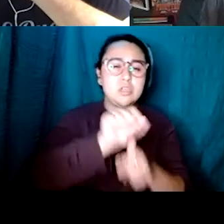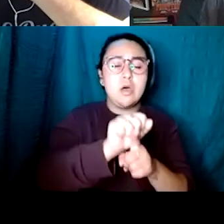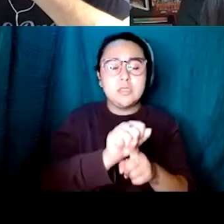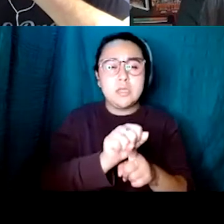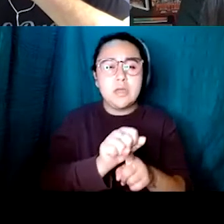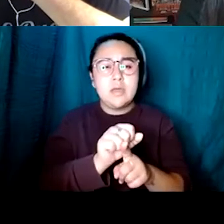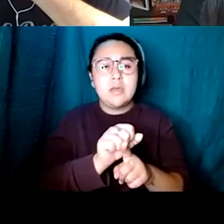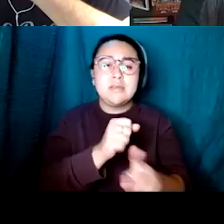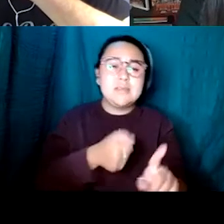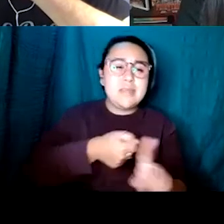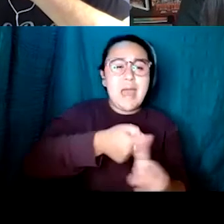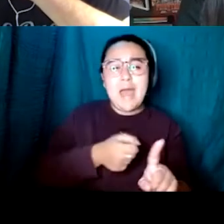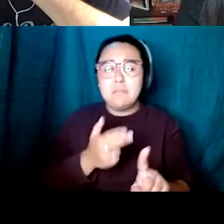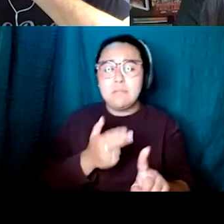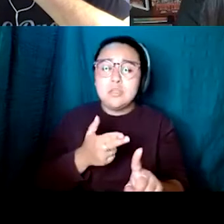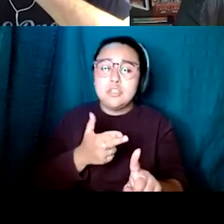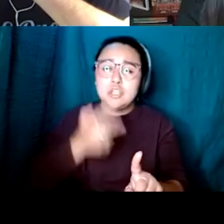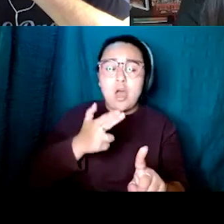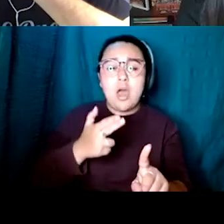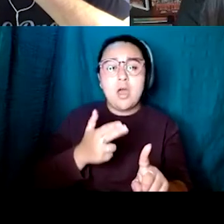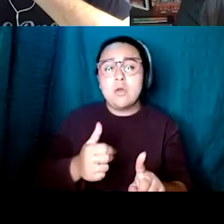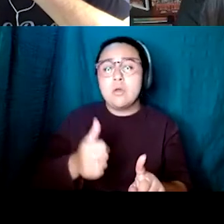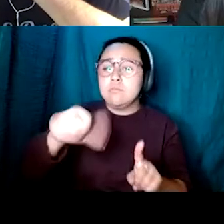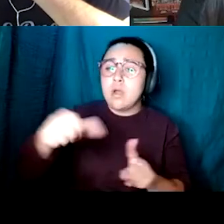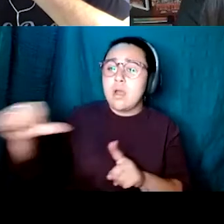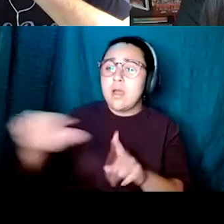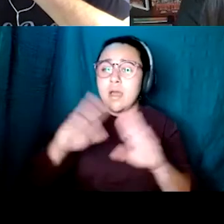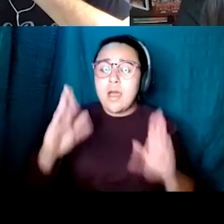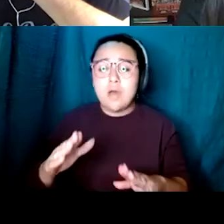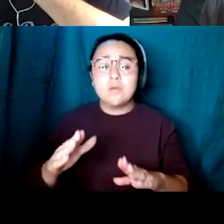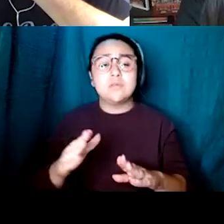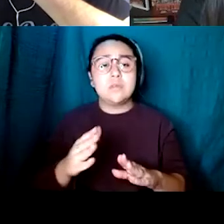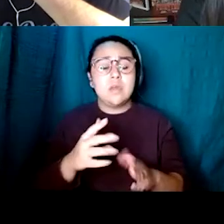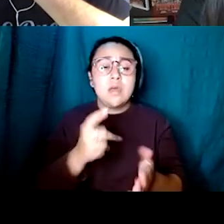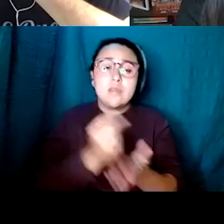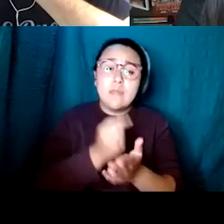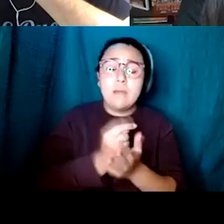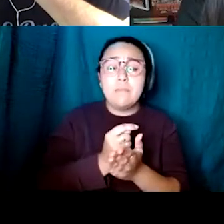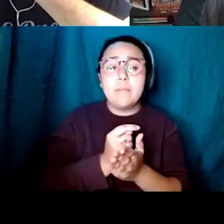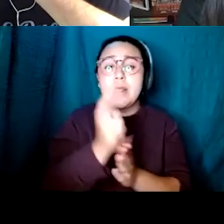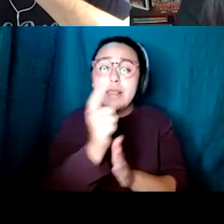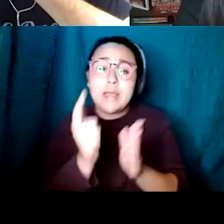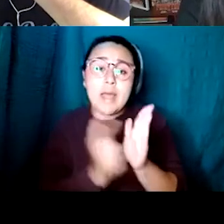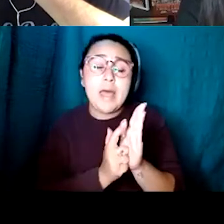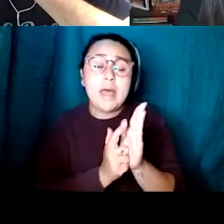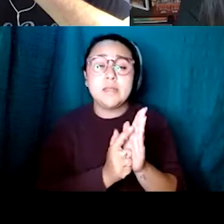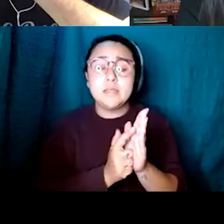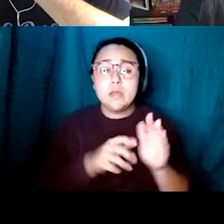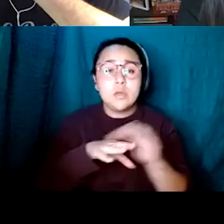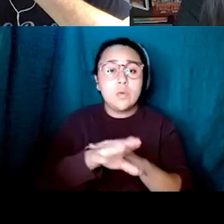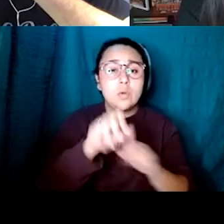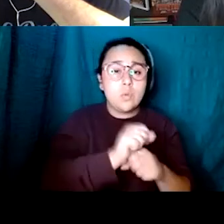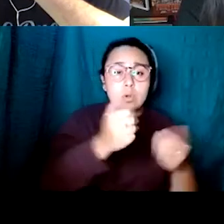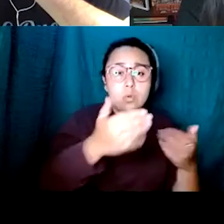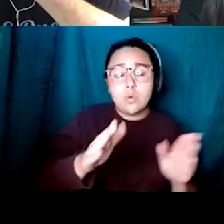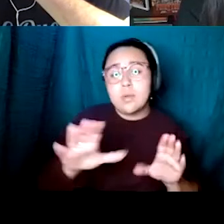Our bodies have been refused housing, treatment, legality, entry into workrooms, classrooms,